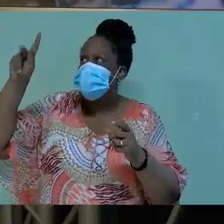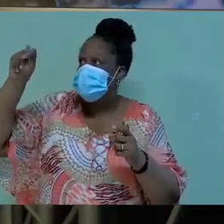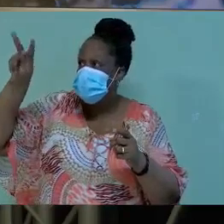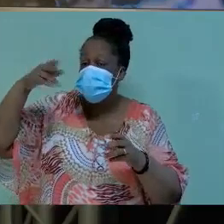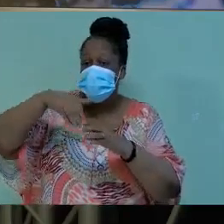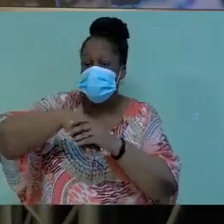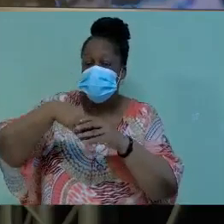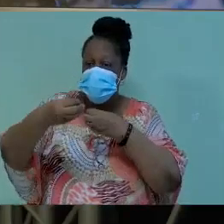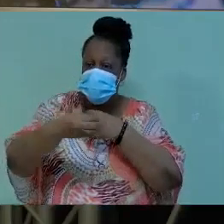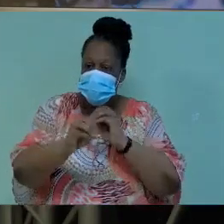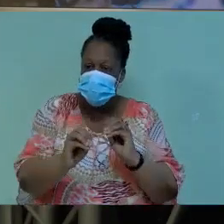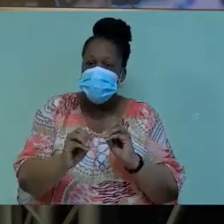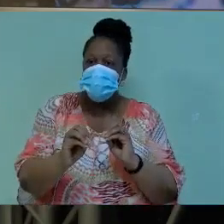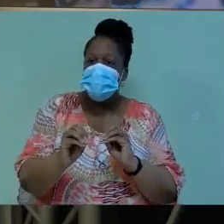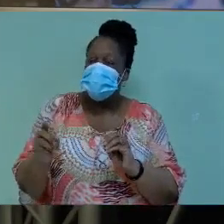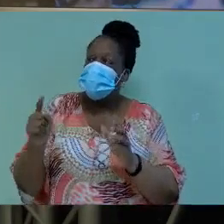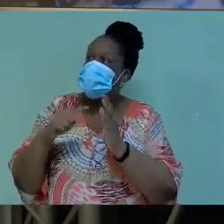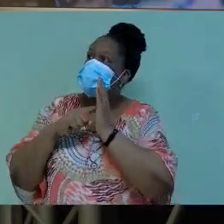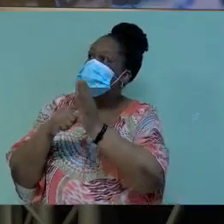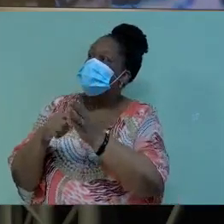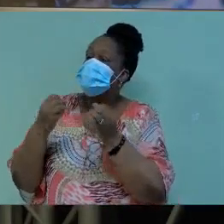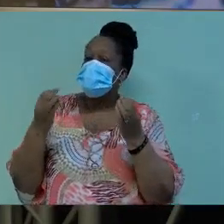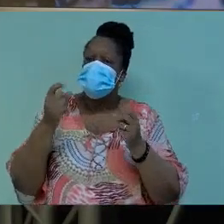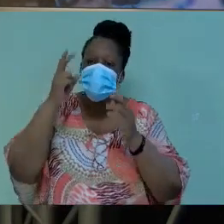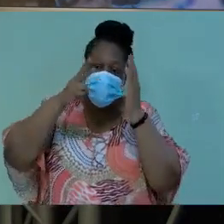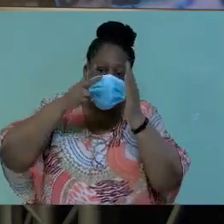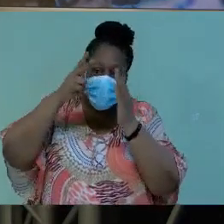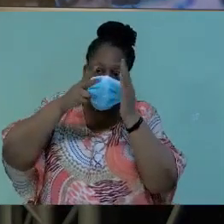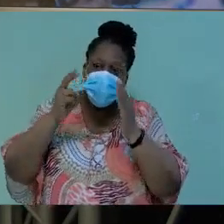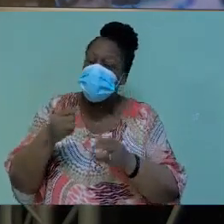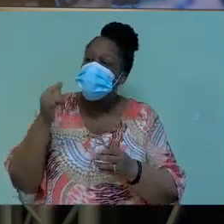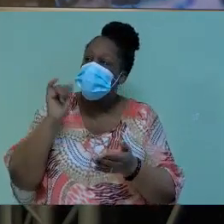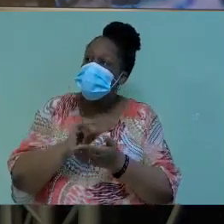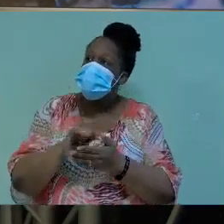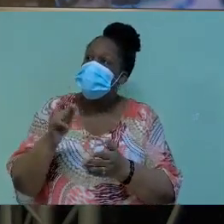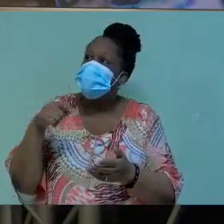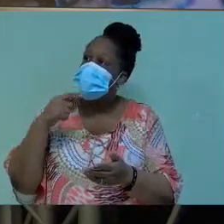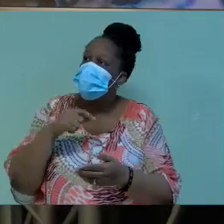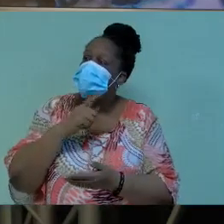heighten sensitization of COVID-19 related guidelines and protocols.